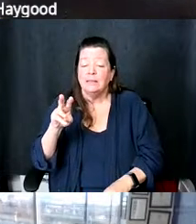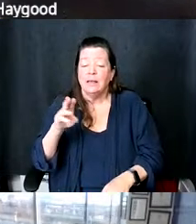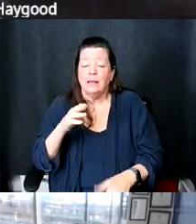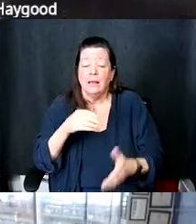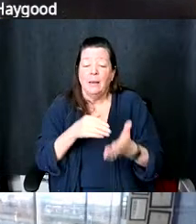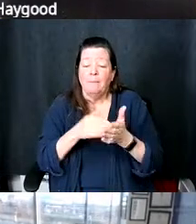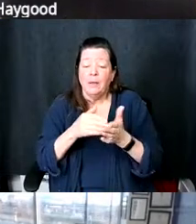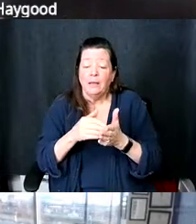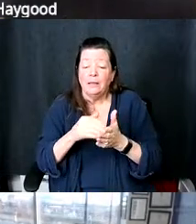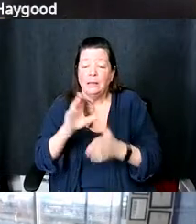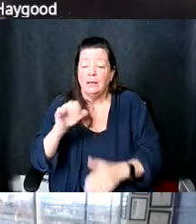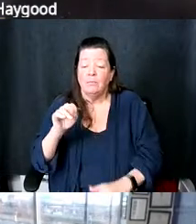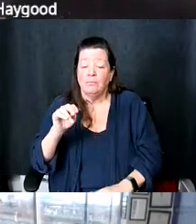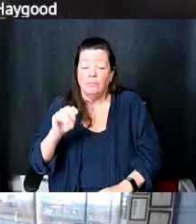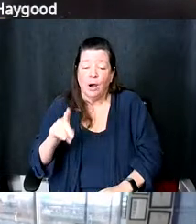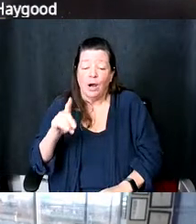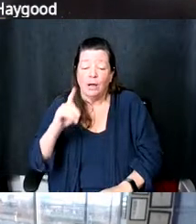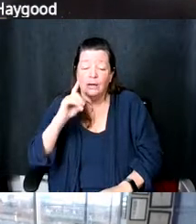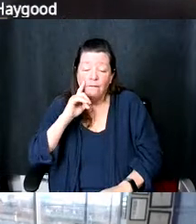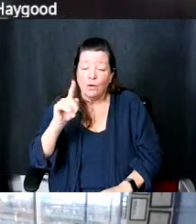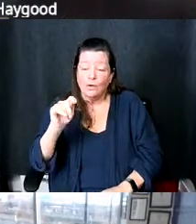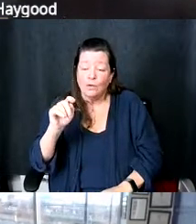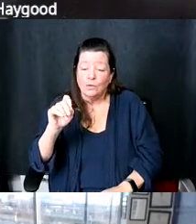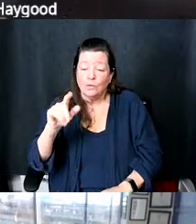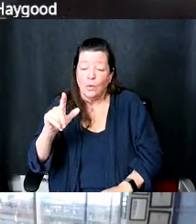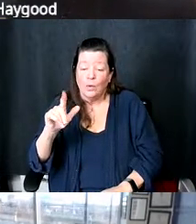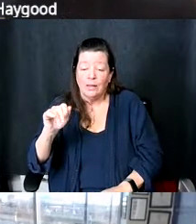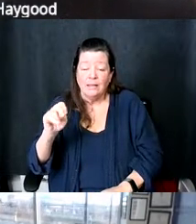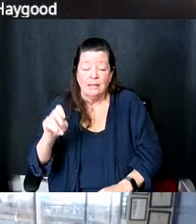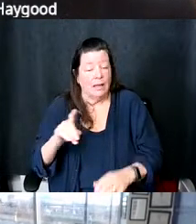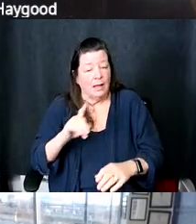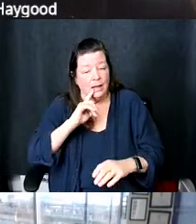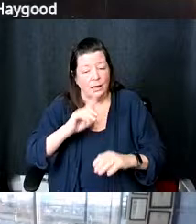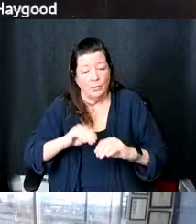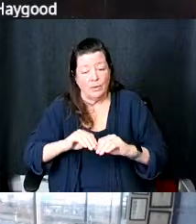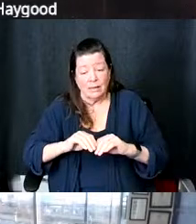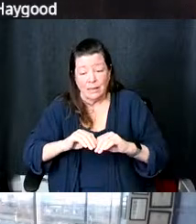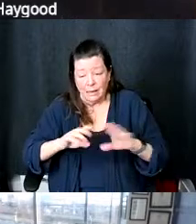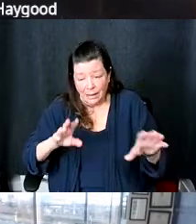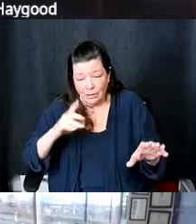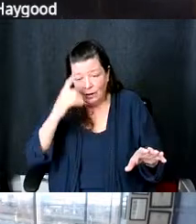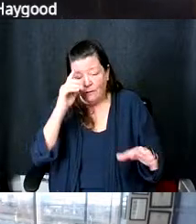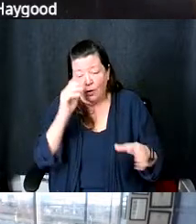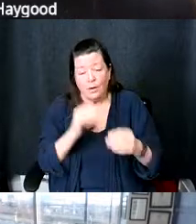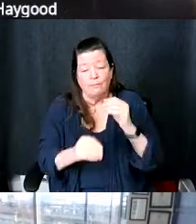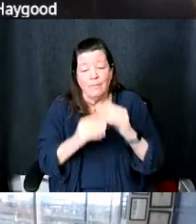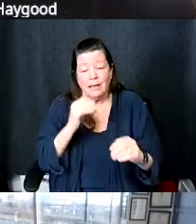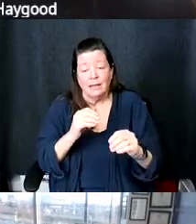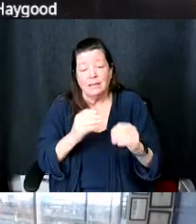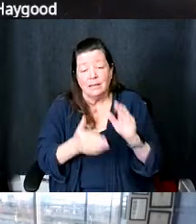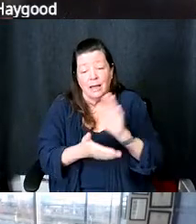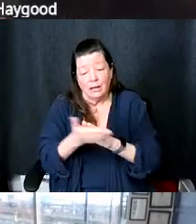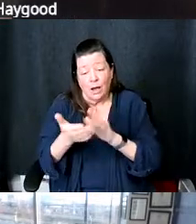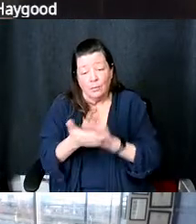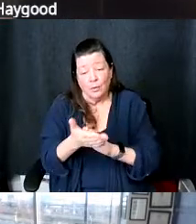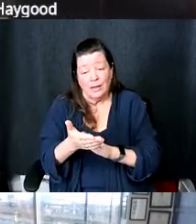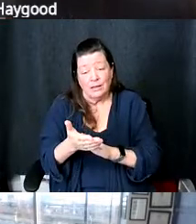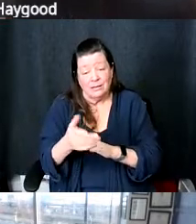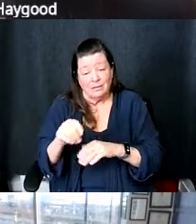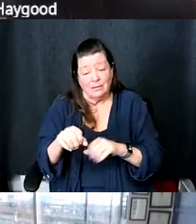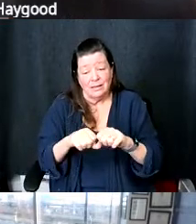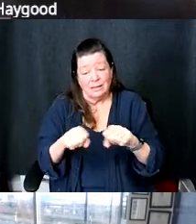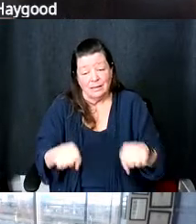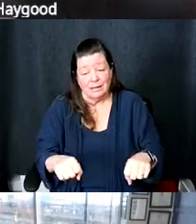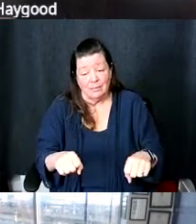state of Washington on the tolling, and it was clearly for maintenance and operation of this system. So as